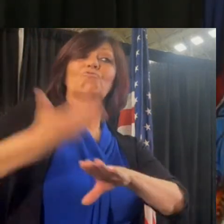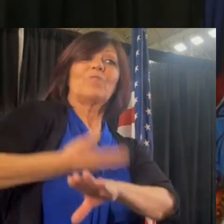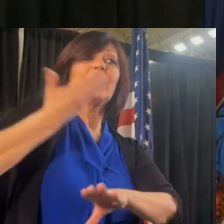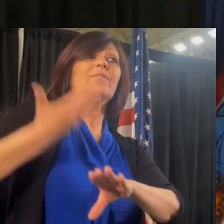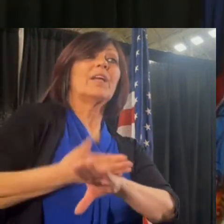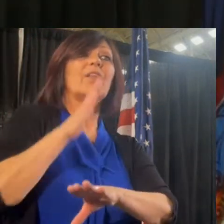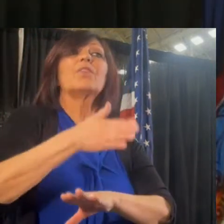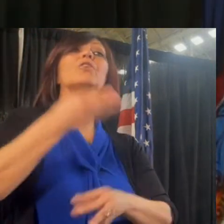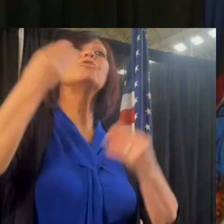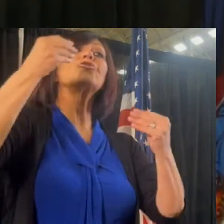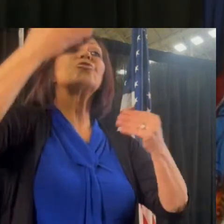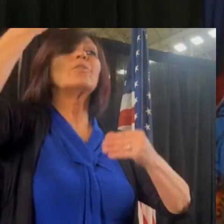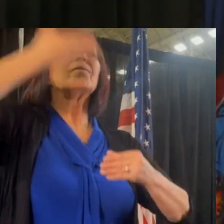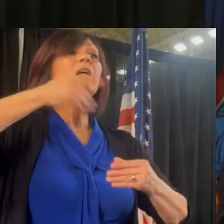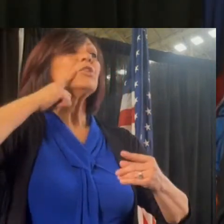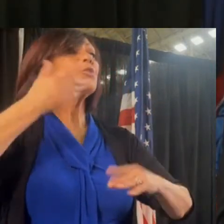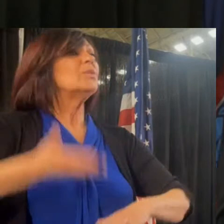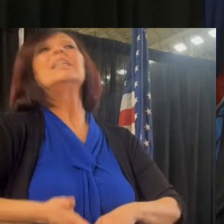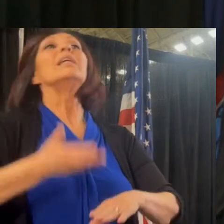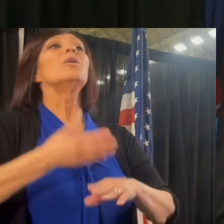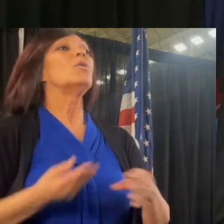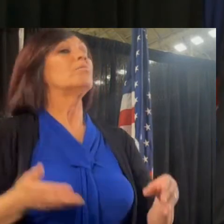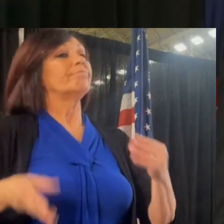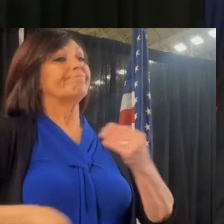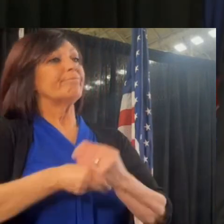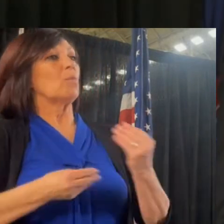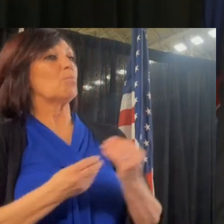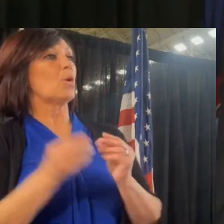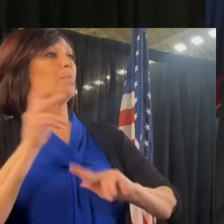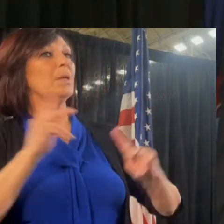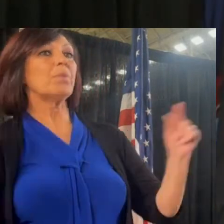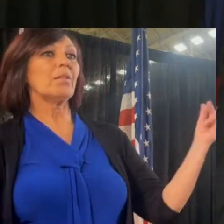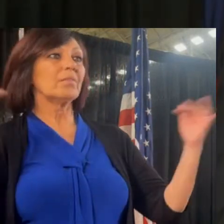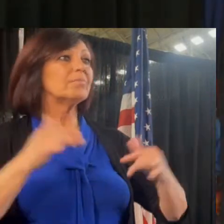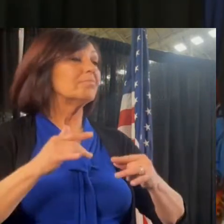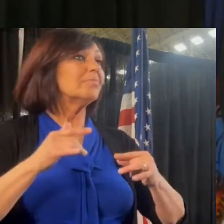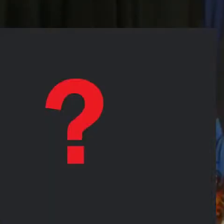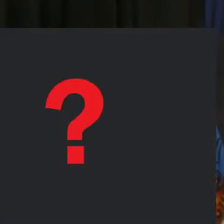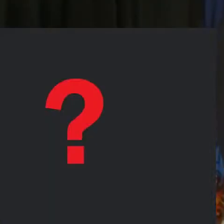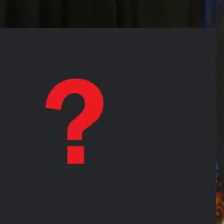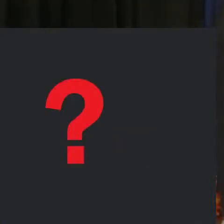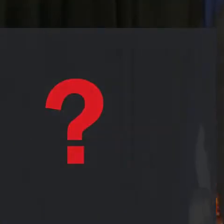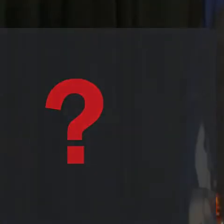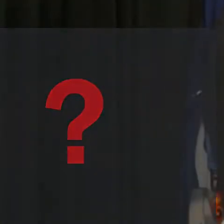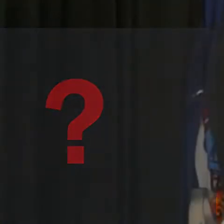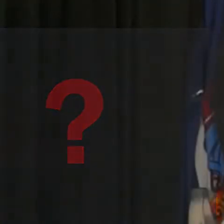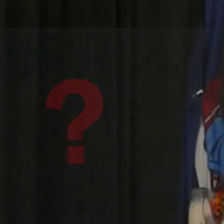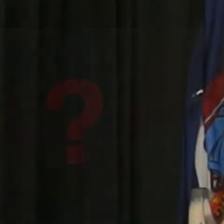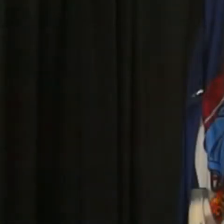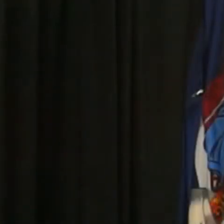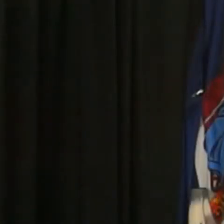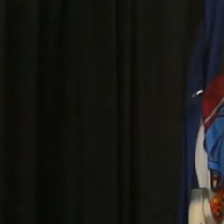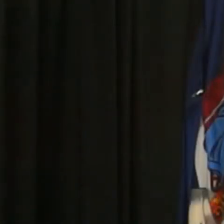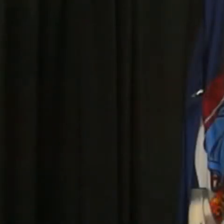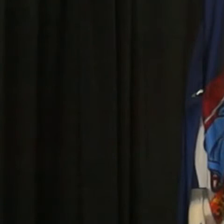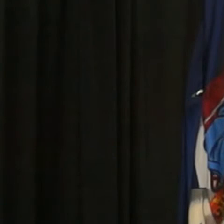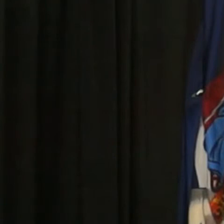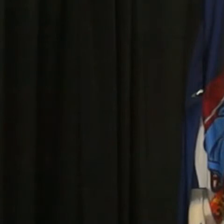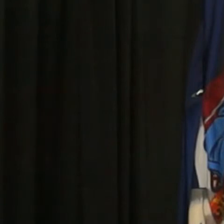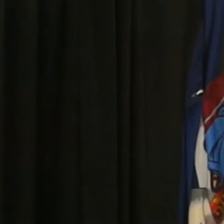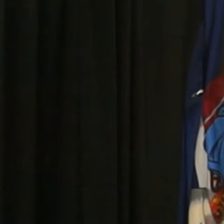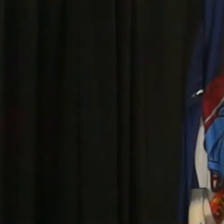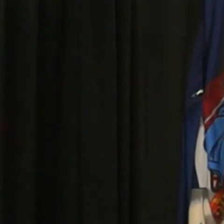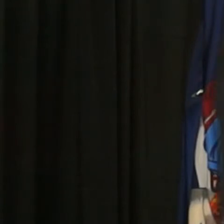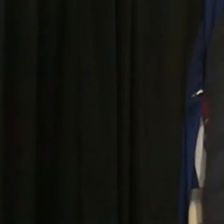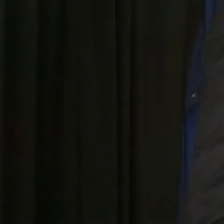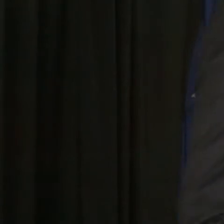their storefronts, to increase foot traffic and, of course, sales into their stores. $10 million has been allocated to